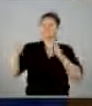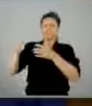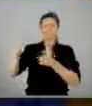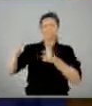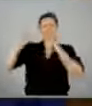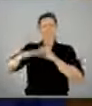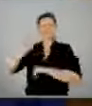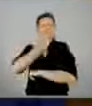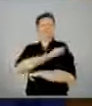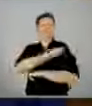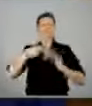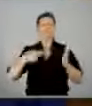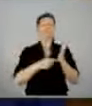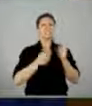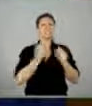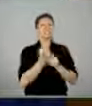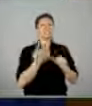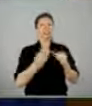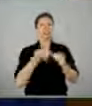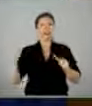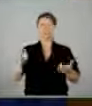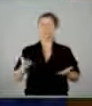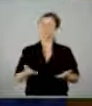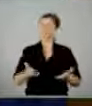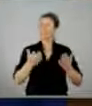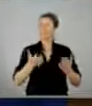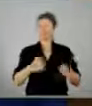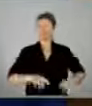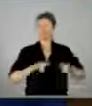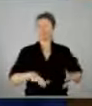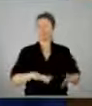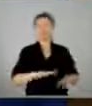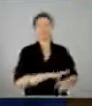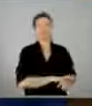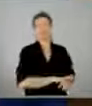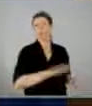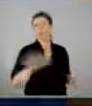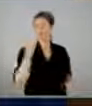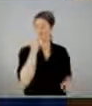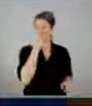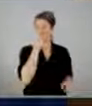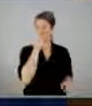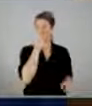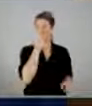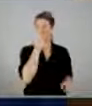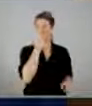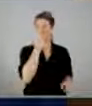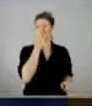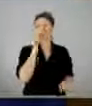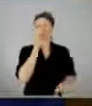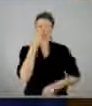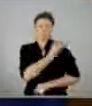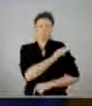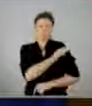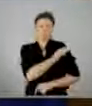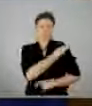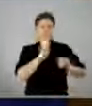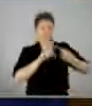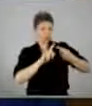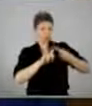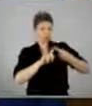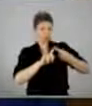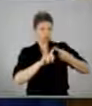for use in Australia on the basis of all ages and a second dose at 12 weeks. They've taken the